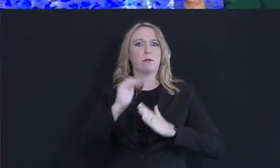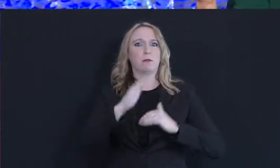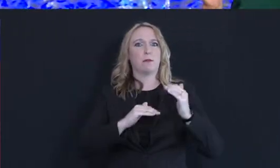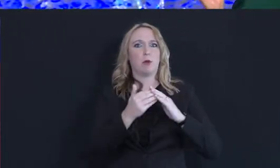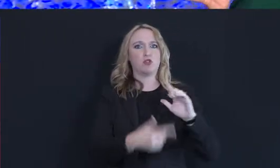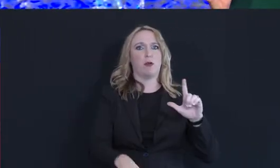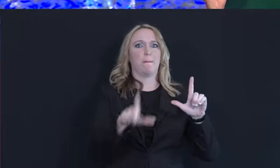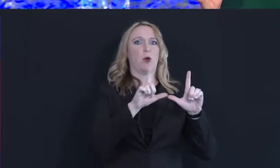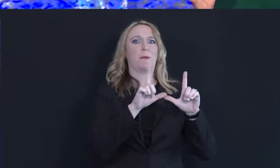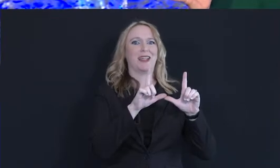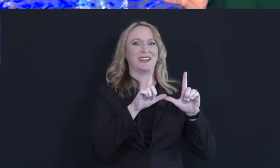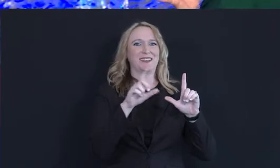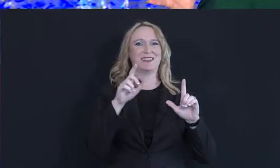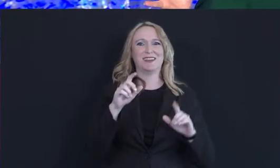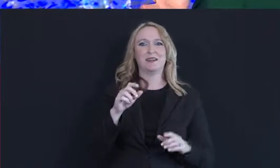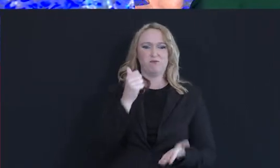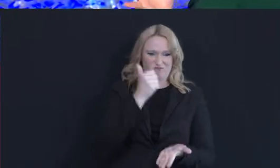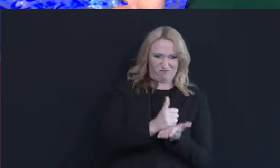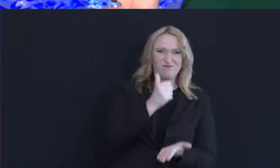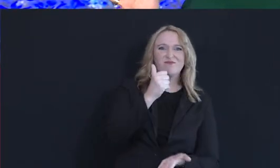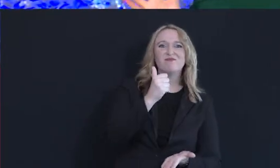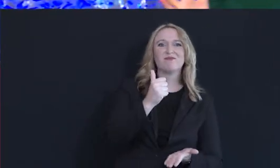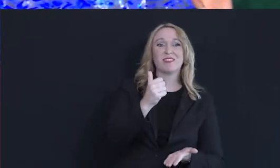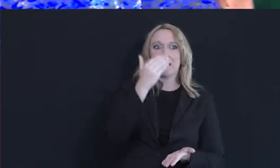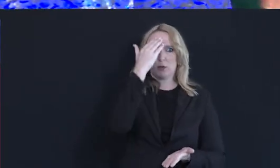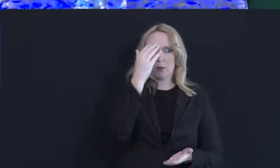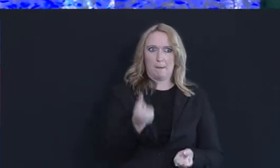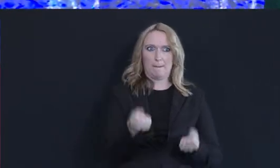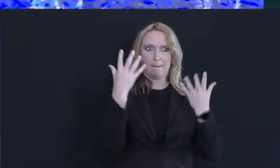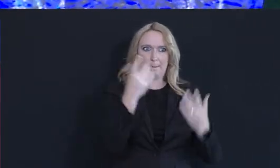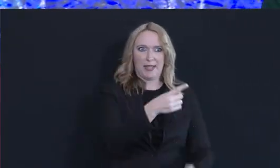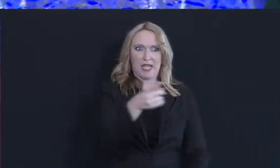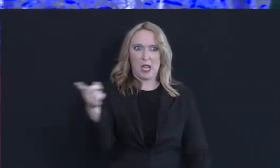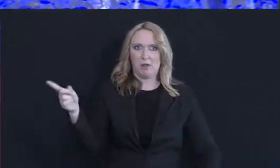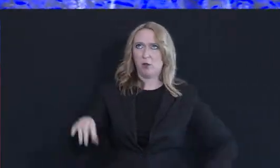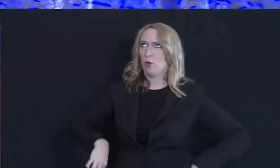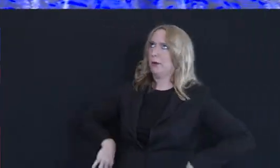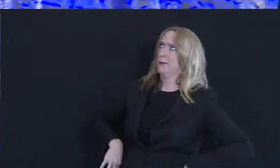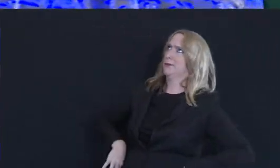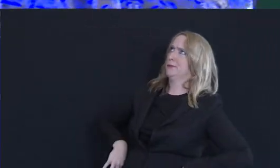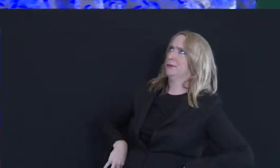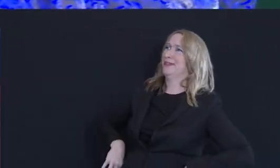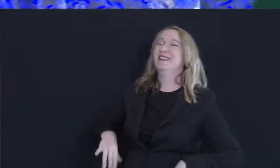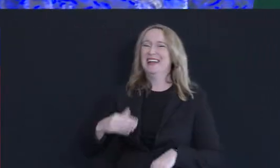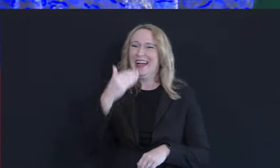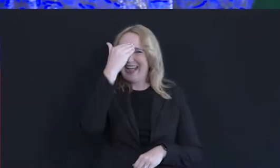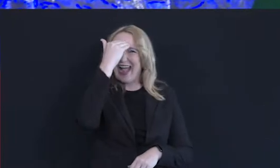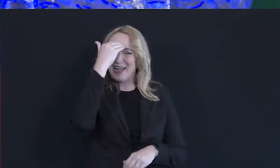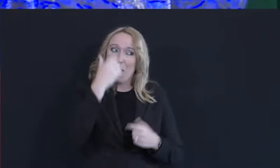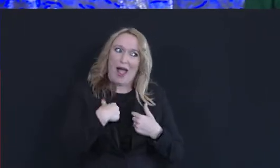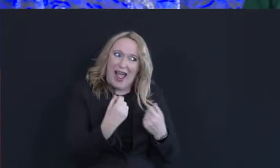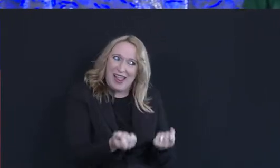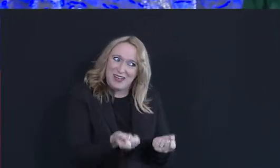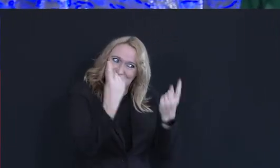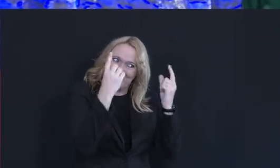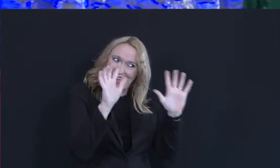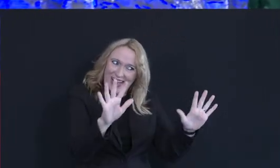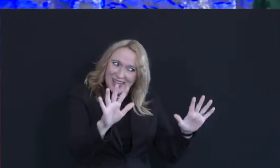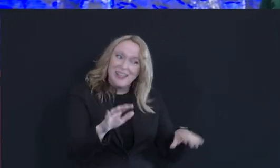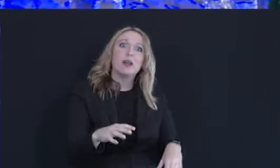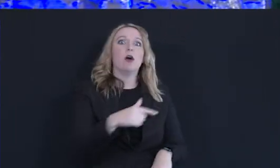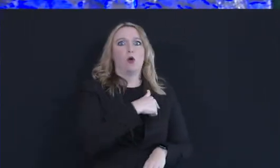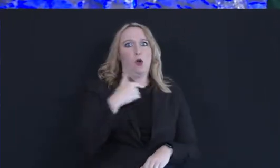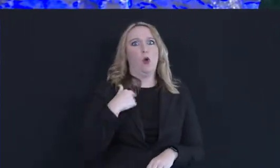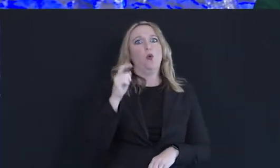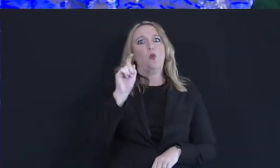permit I'm looking on the audience I can probably tell you many of you have had a different a different uh touch point at City Hall I get it we have major room